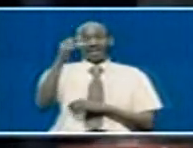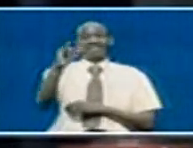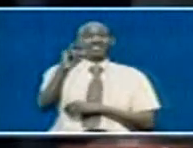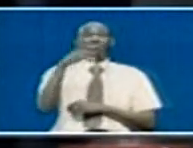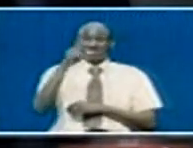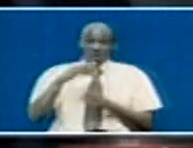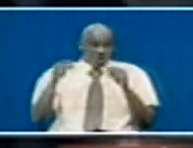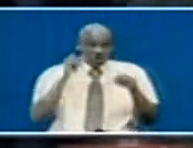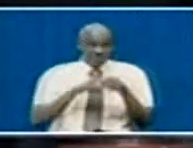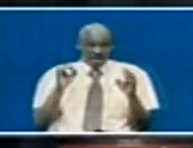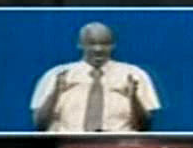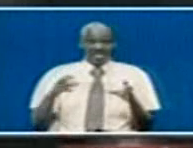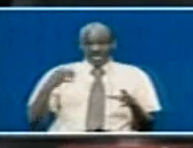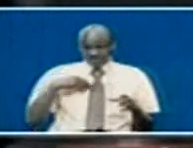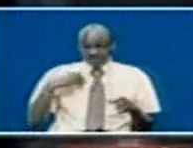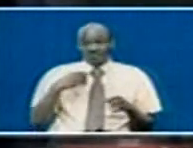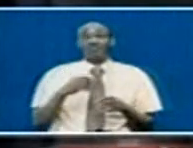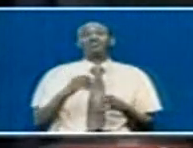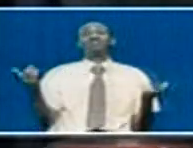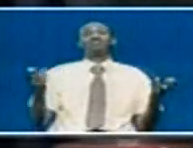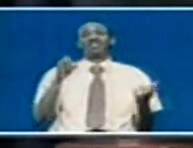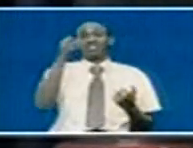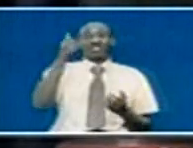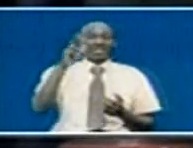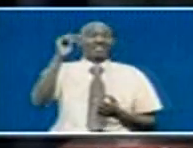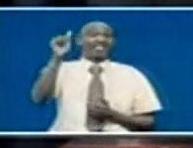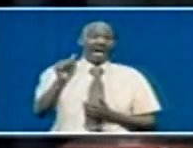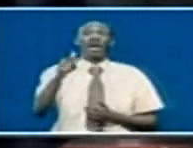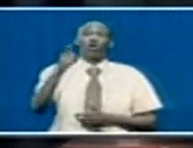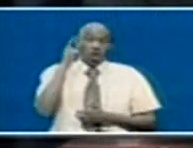take time before they declared the Sharia law. Mm-hmm. And were hit.